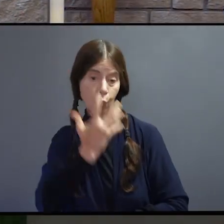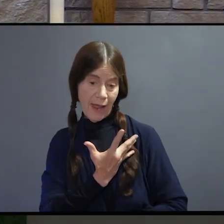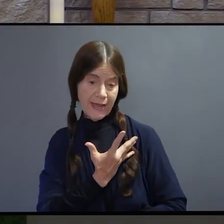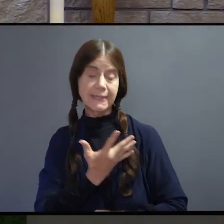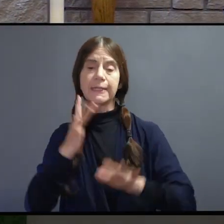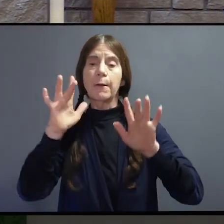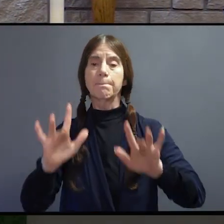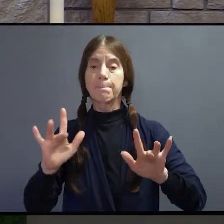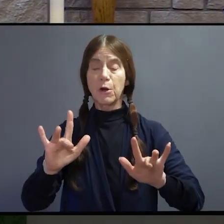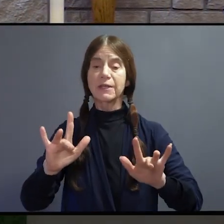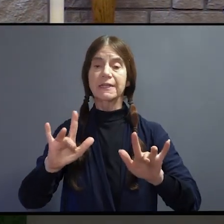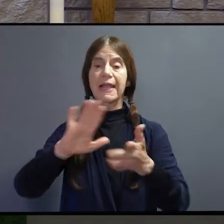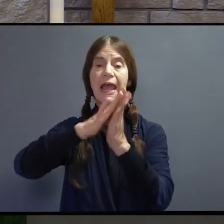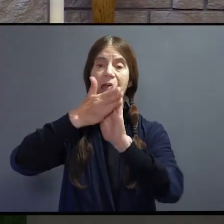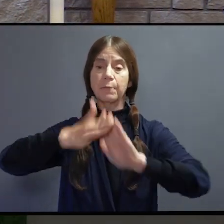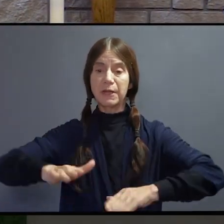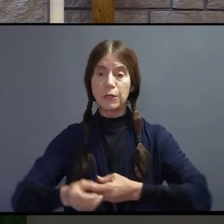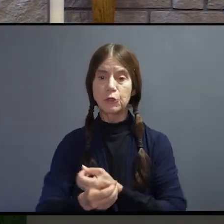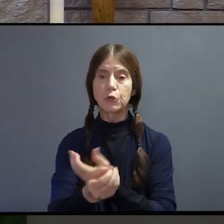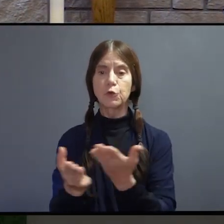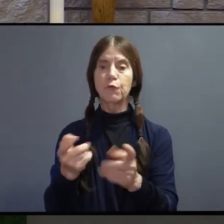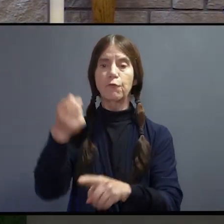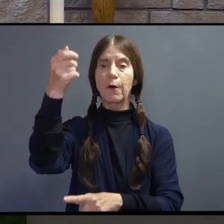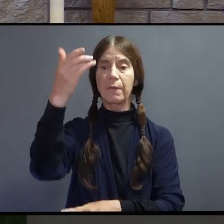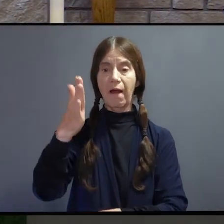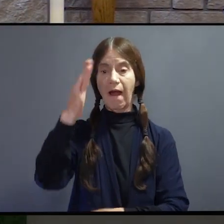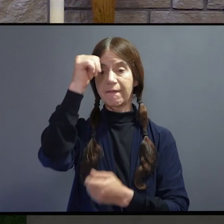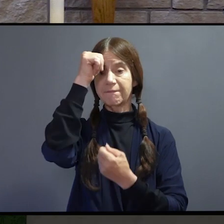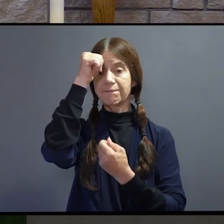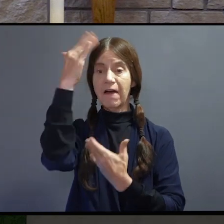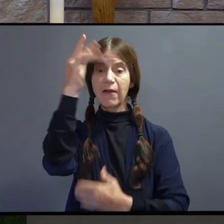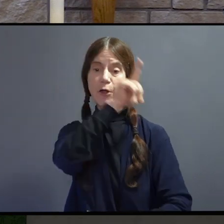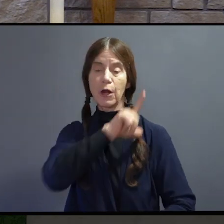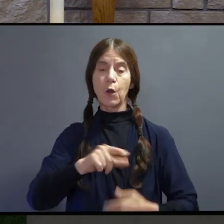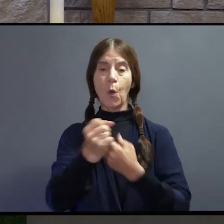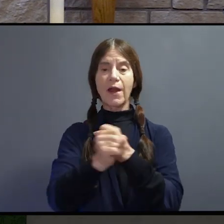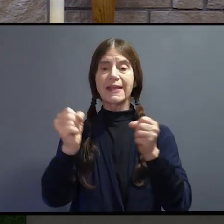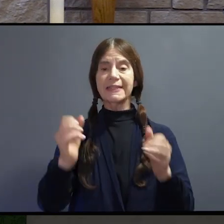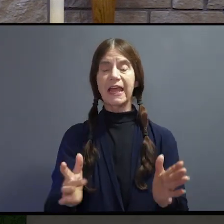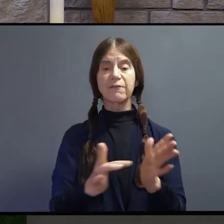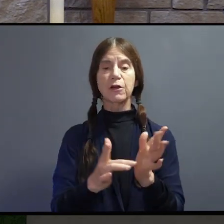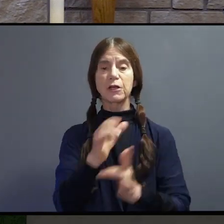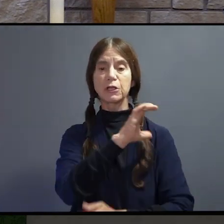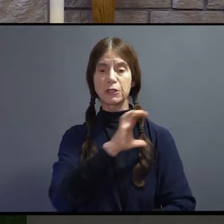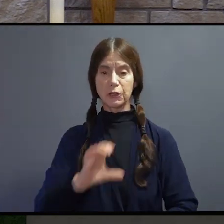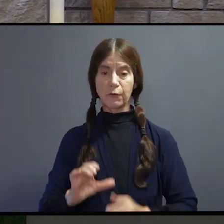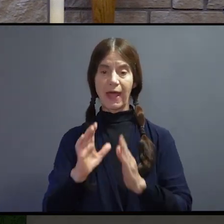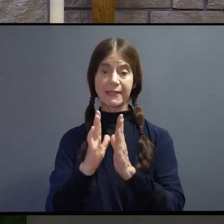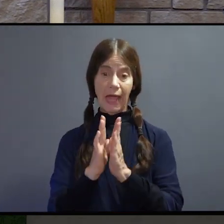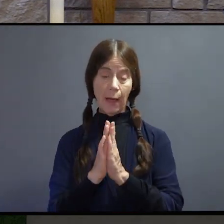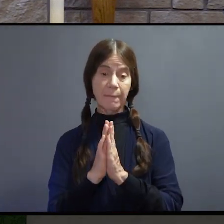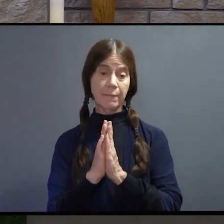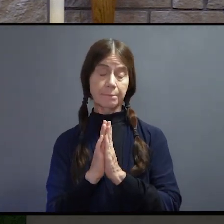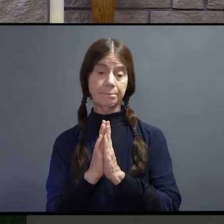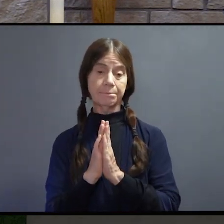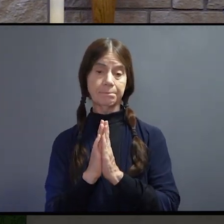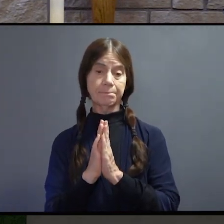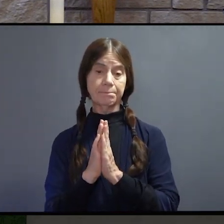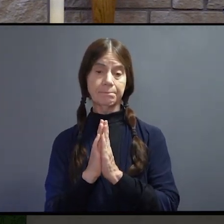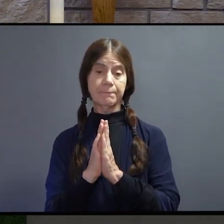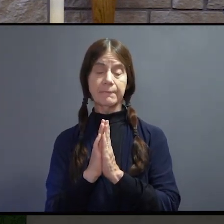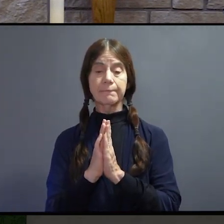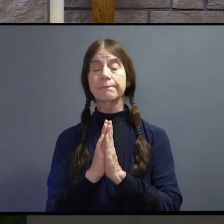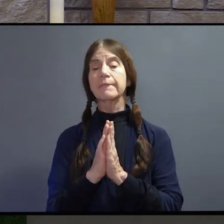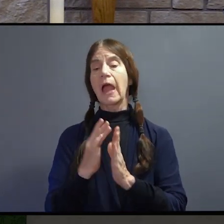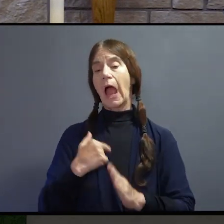Grace, mercy, and peace to you from God our Father, from our Lord and Savior, Jesus Christ. Amen.